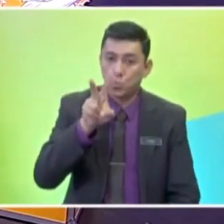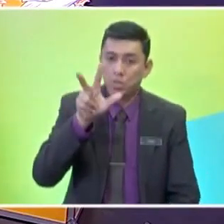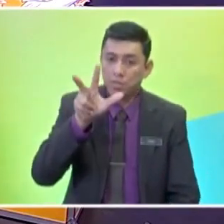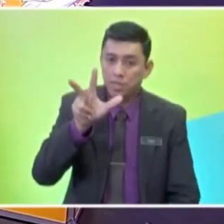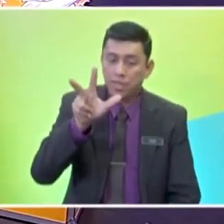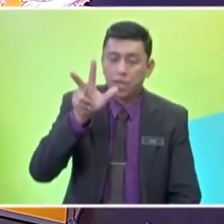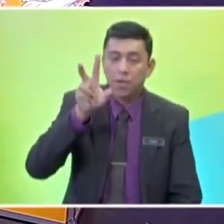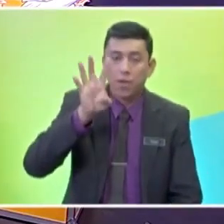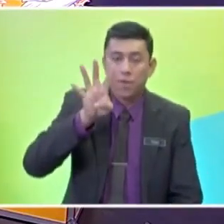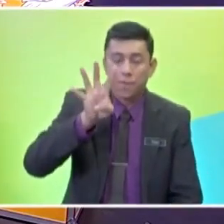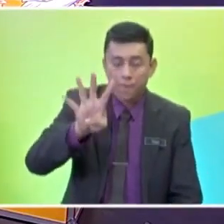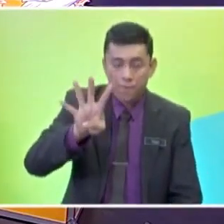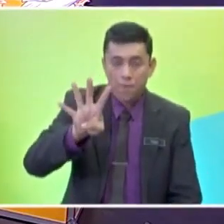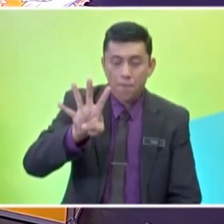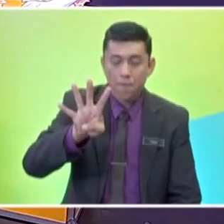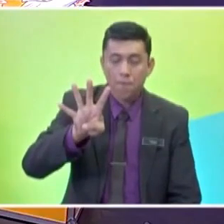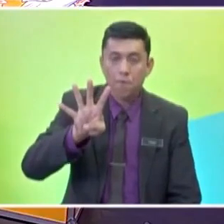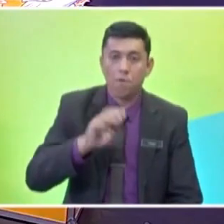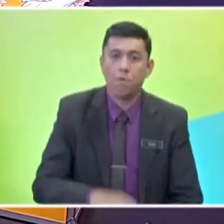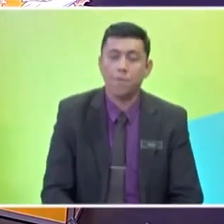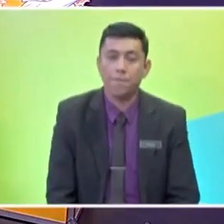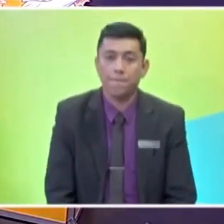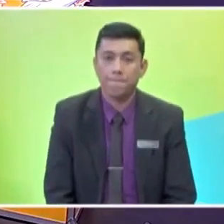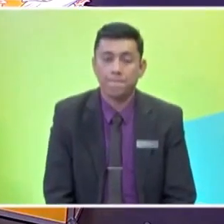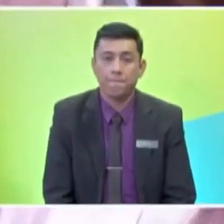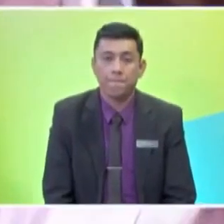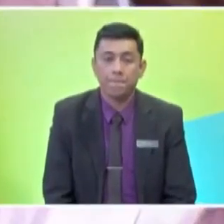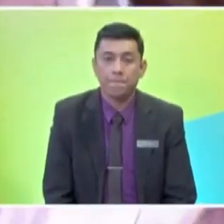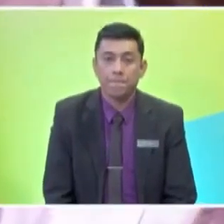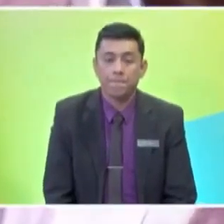1, 2, 3 mm-hmm. and 4.